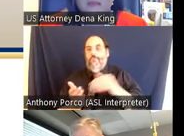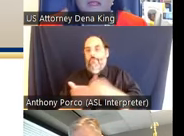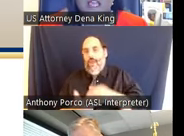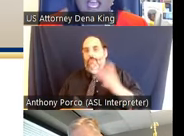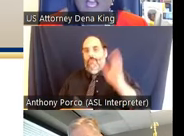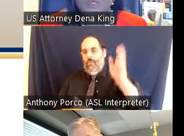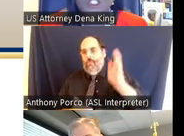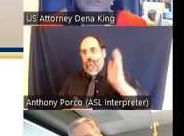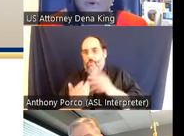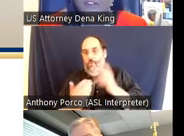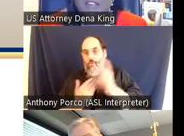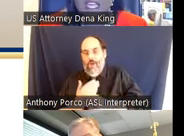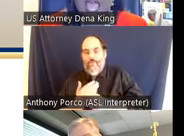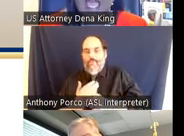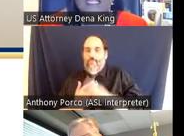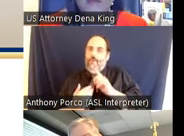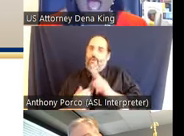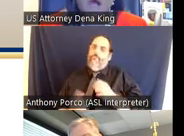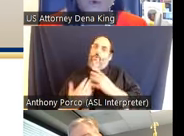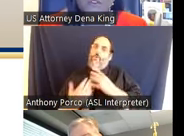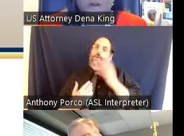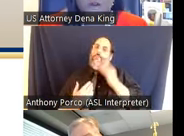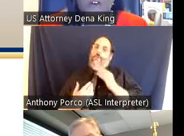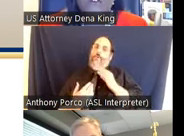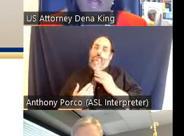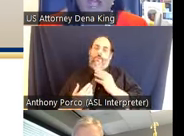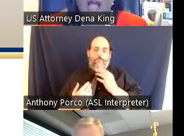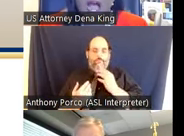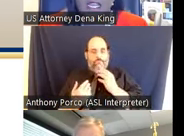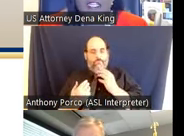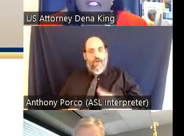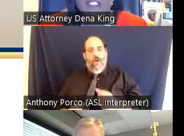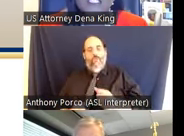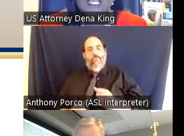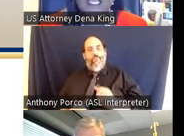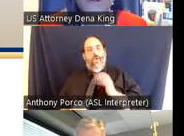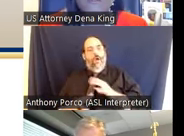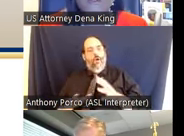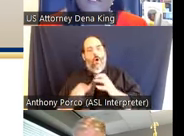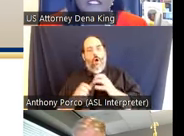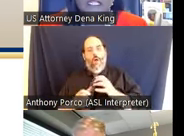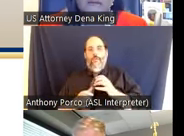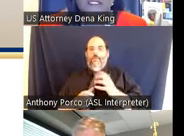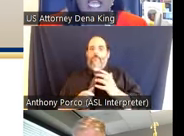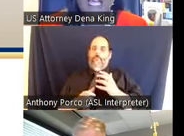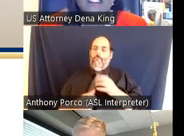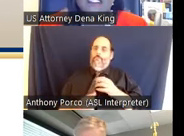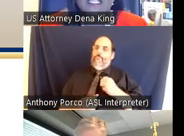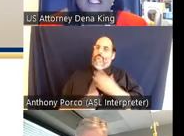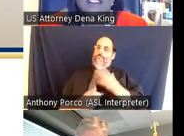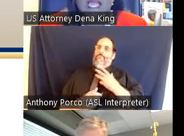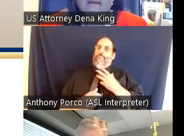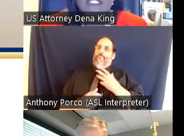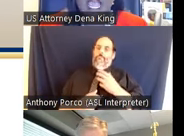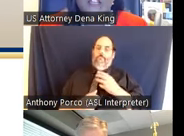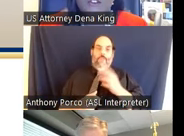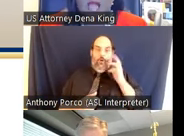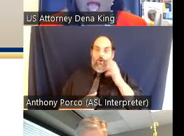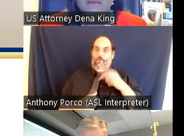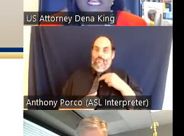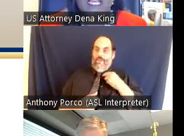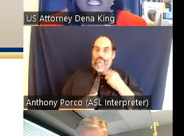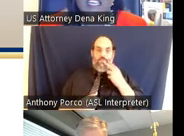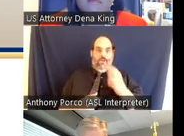program. It was moving and powerful for our audience to hear from victims and to see the damage